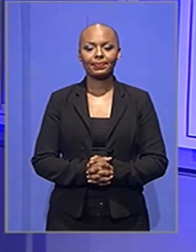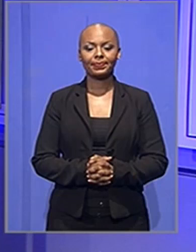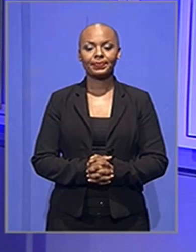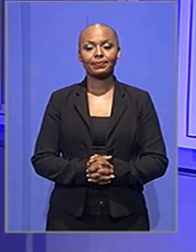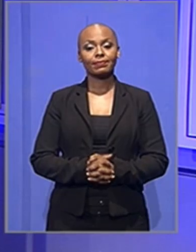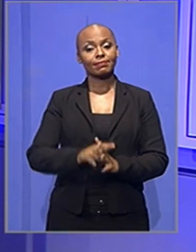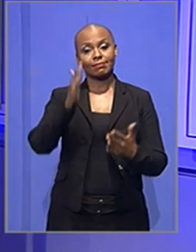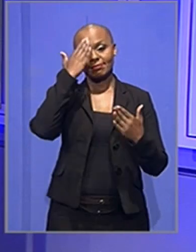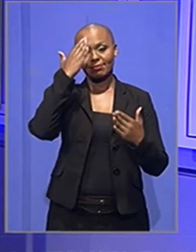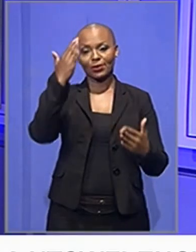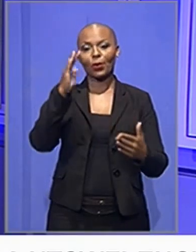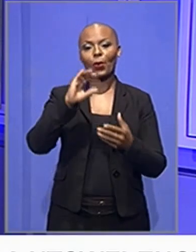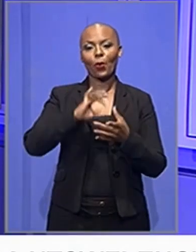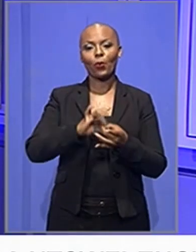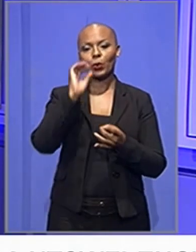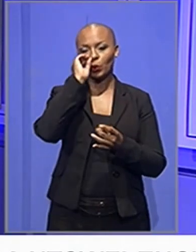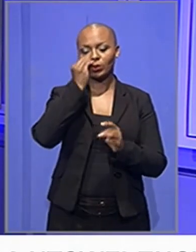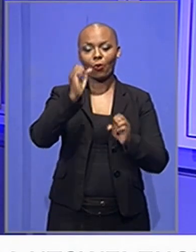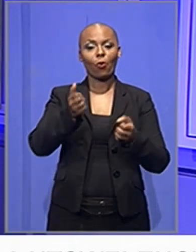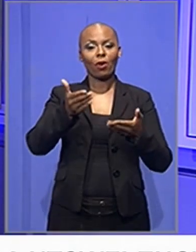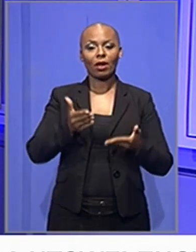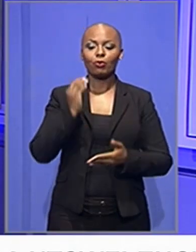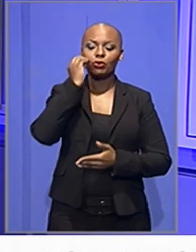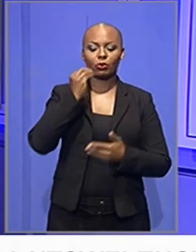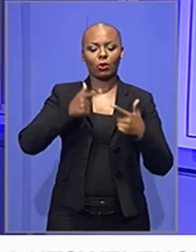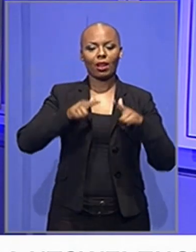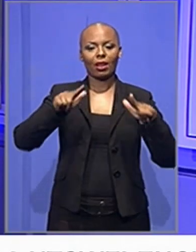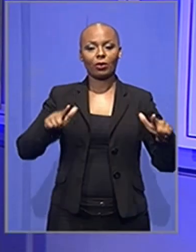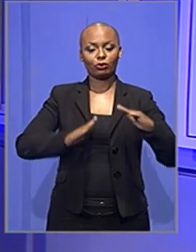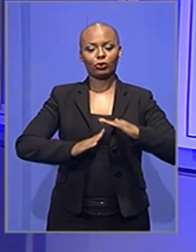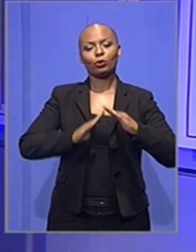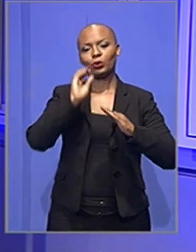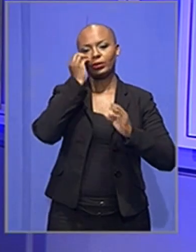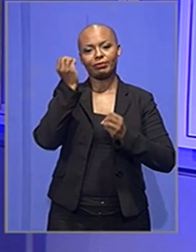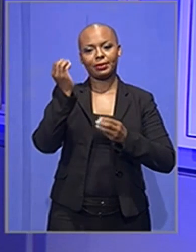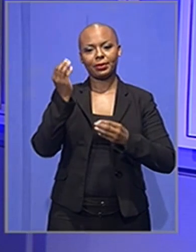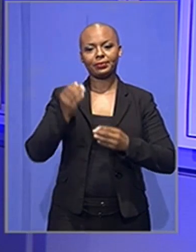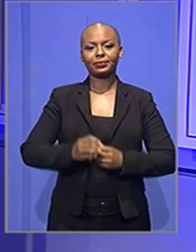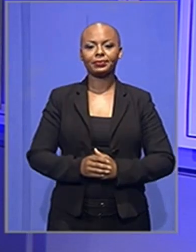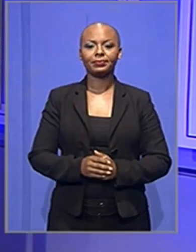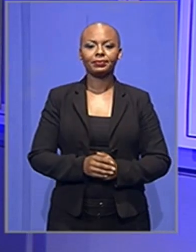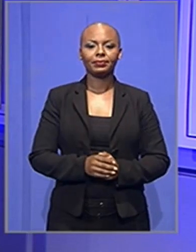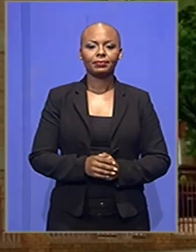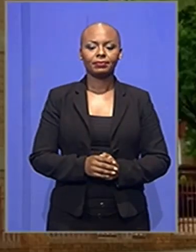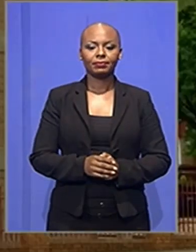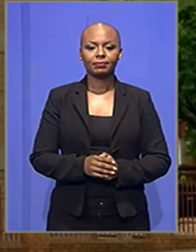Dumelang ka lapeng re a o amohela kgasong ena ya ditaba tsa Sesotho, re qala pele ka dihlao tsa tsona.